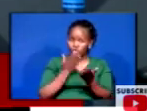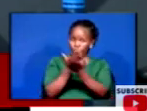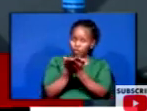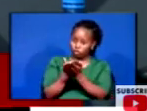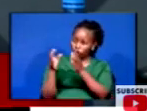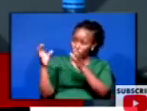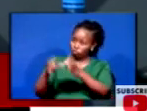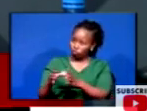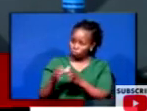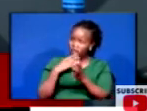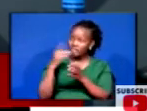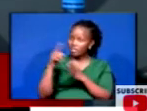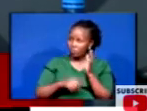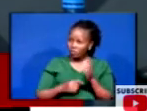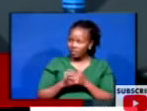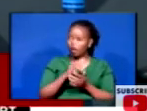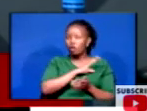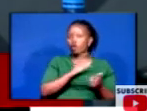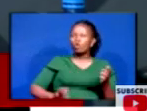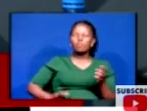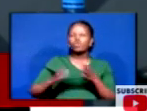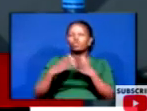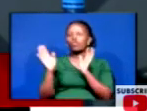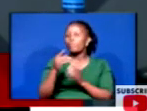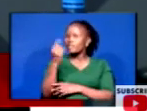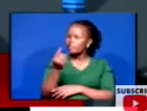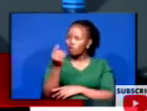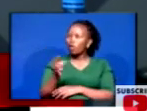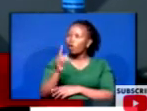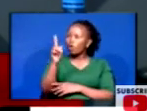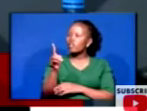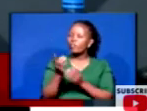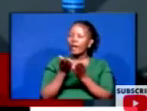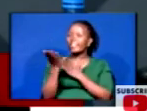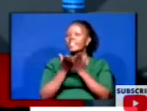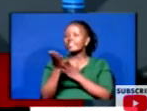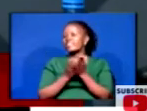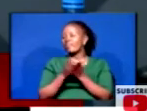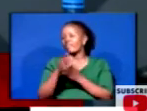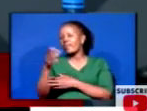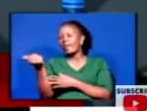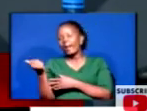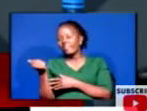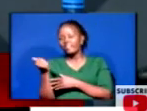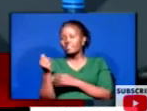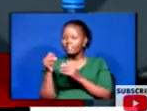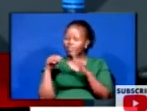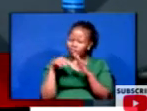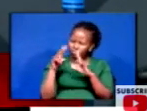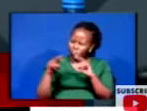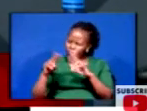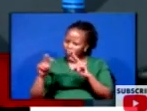one server. Yeah. Yet there's supposed to be, I think, five or seven. Yeah. So the rest were never basically interrogated or looked at.